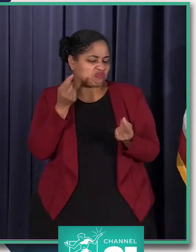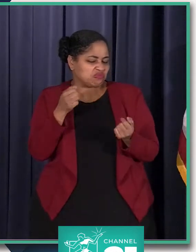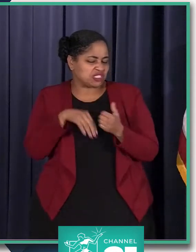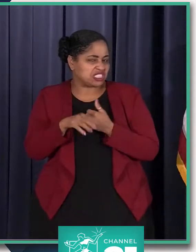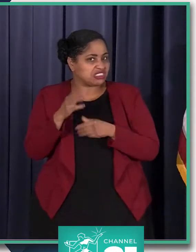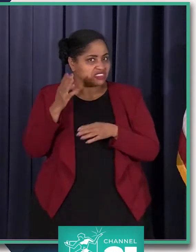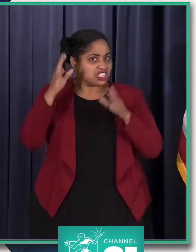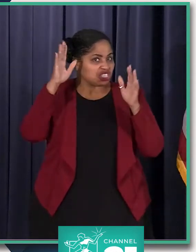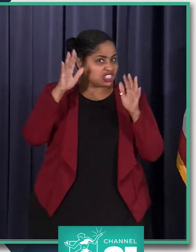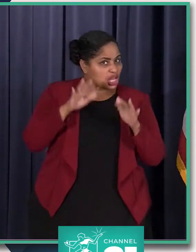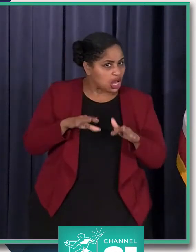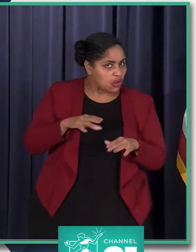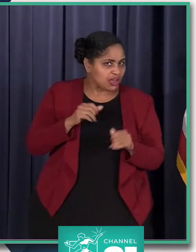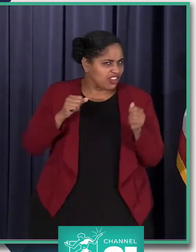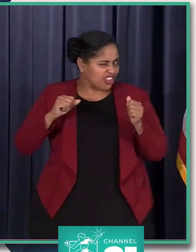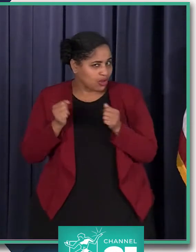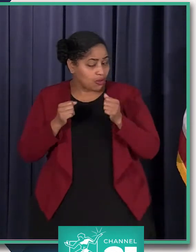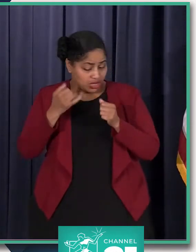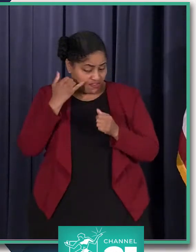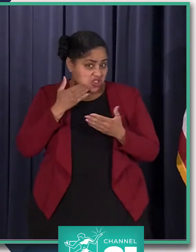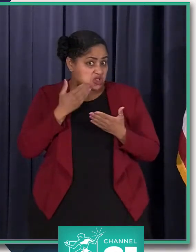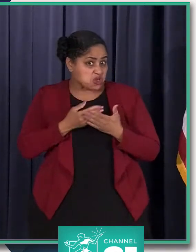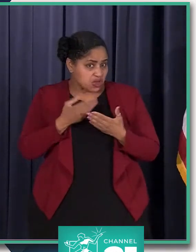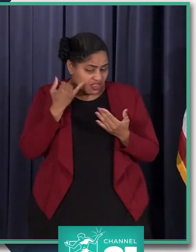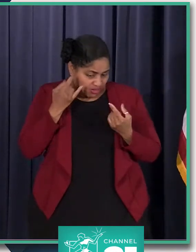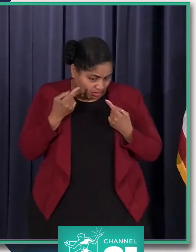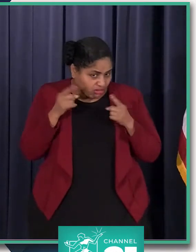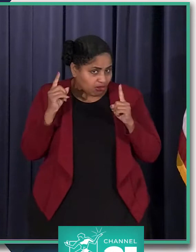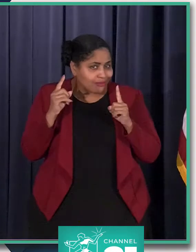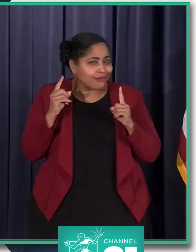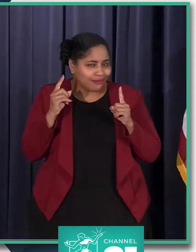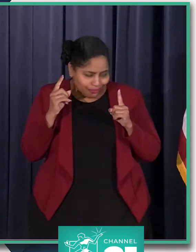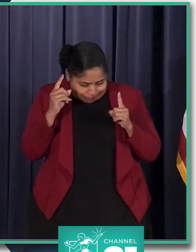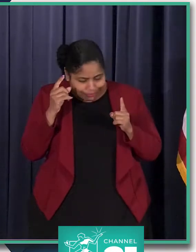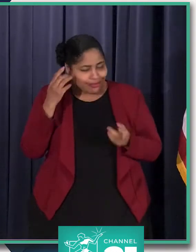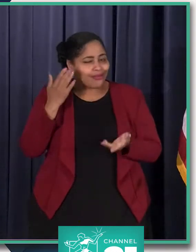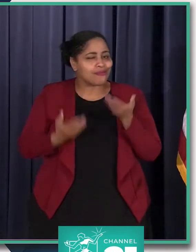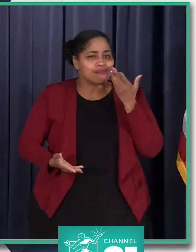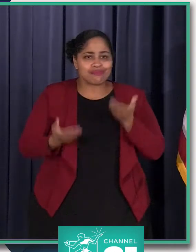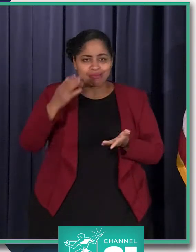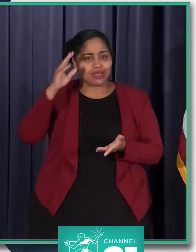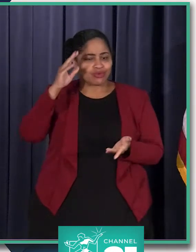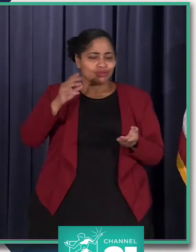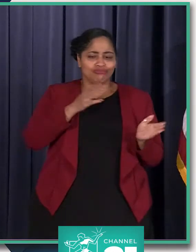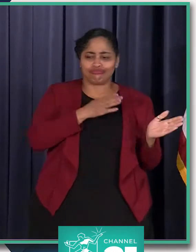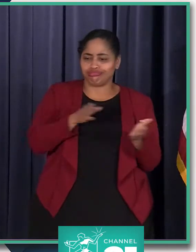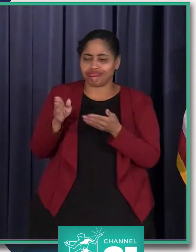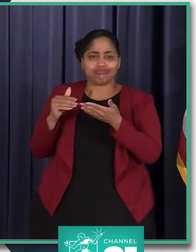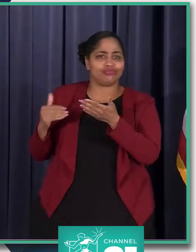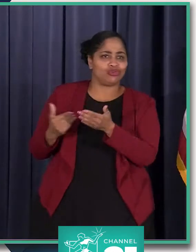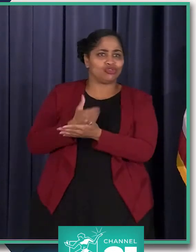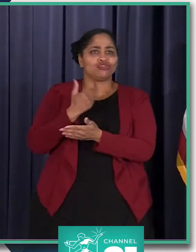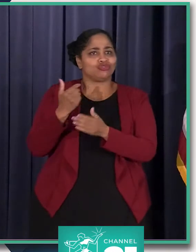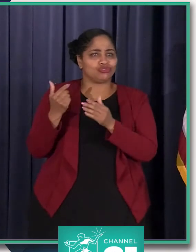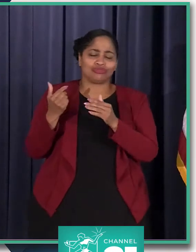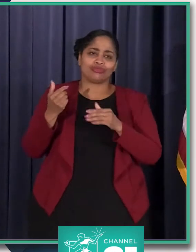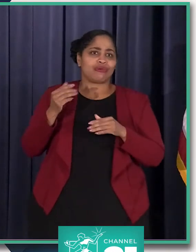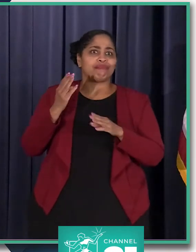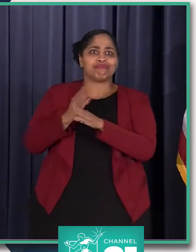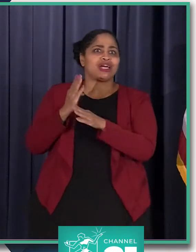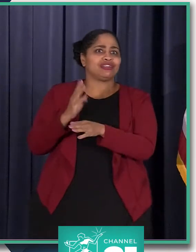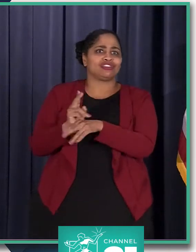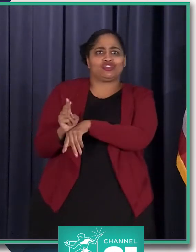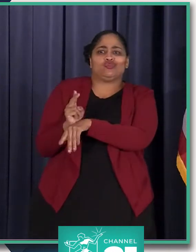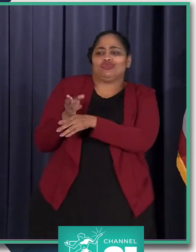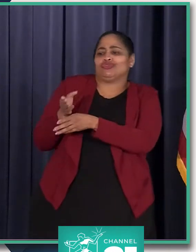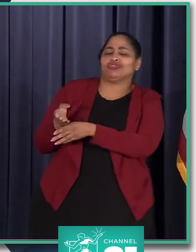the snow. And if they perform, then maybe this will be the next era of buses. We'll see. We're going to partner with DTE and